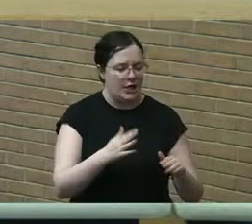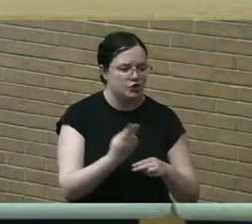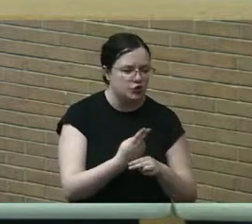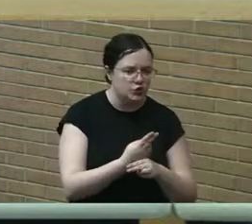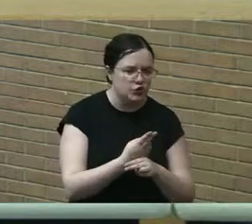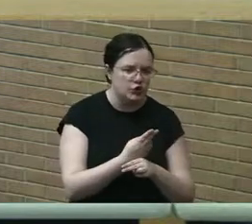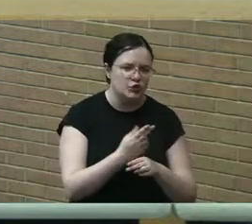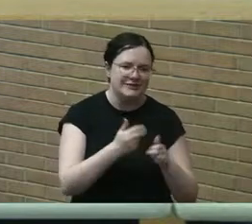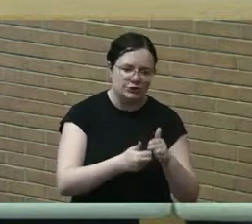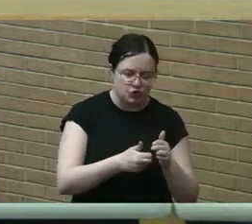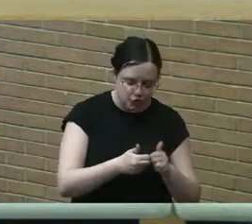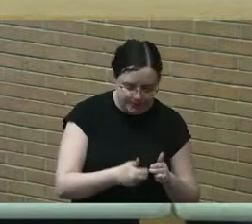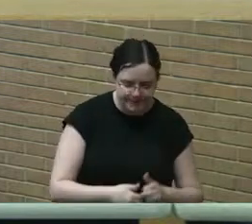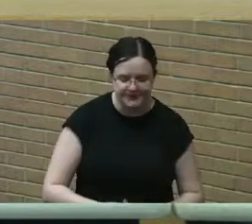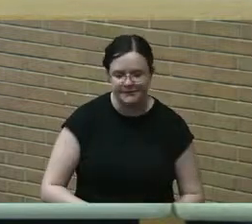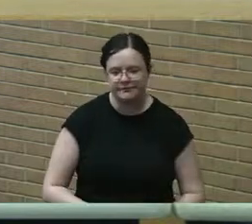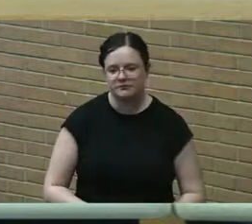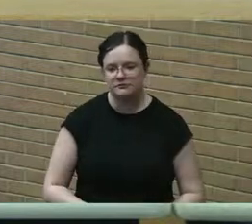issues.